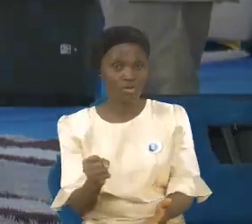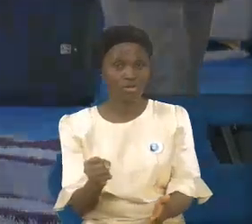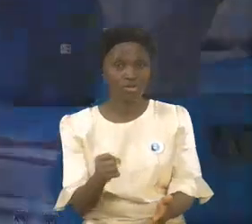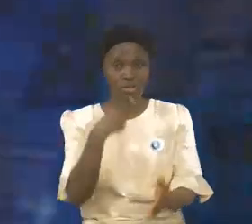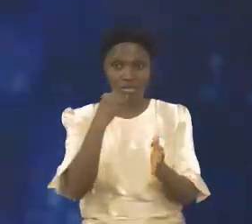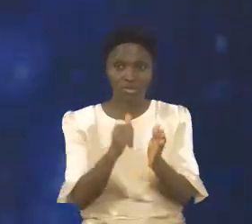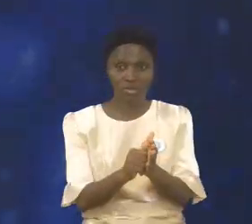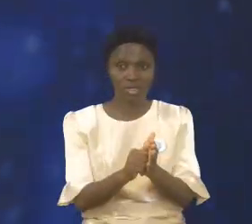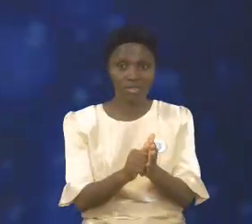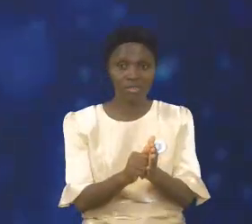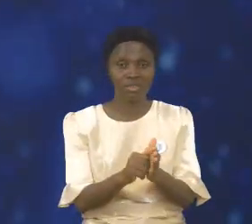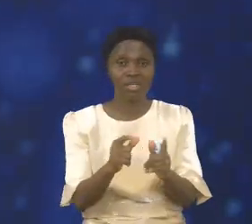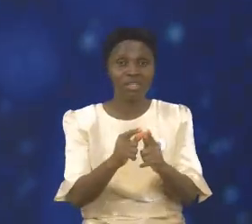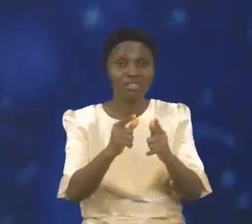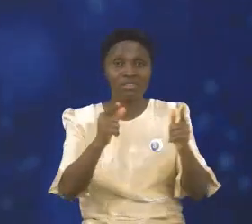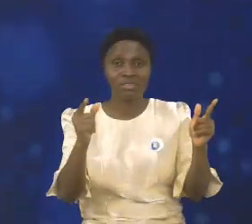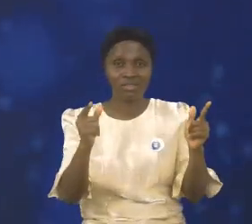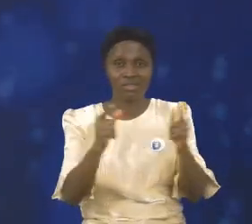exceeding dreadful, whose teeth were